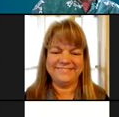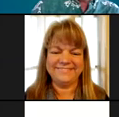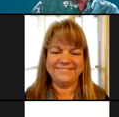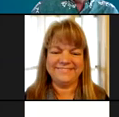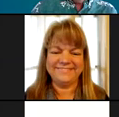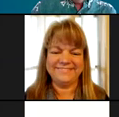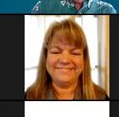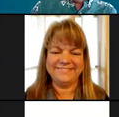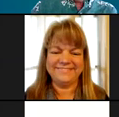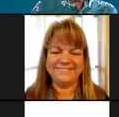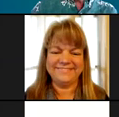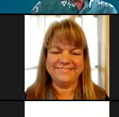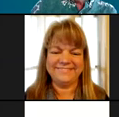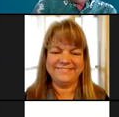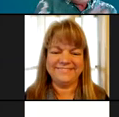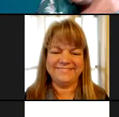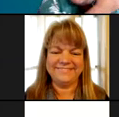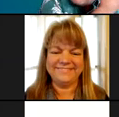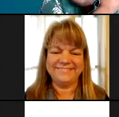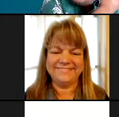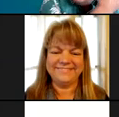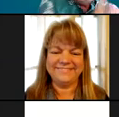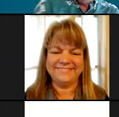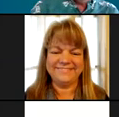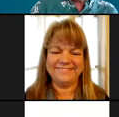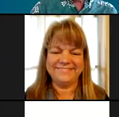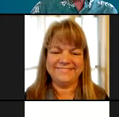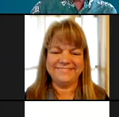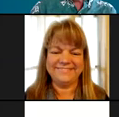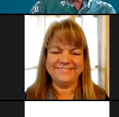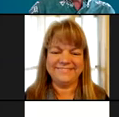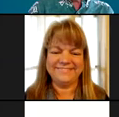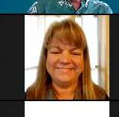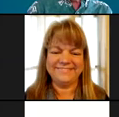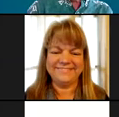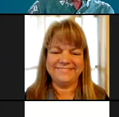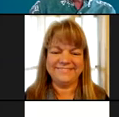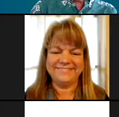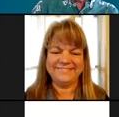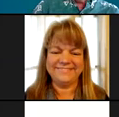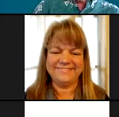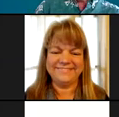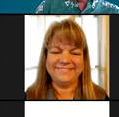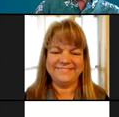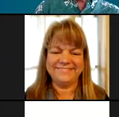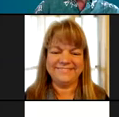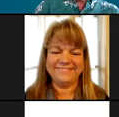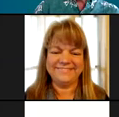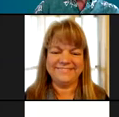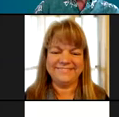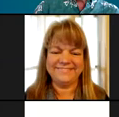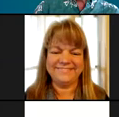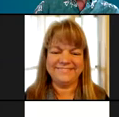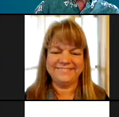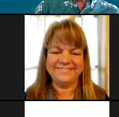presentation. The other problem that we may have is people get locked out of a session. All the passwords